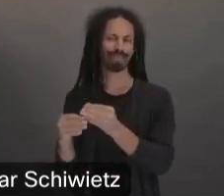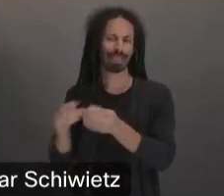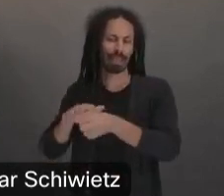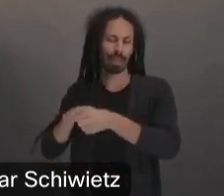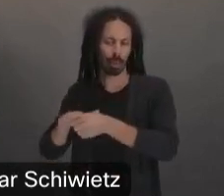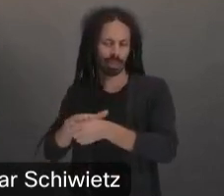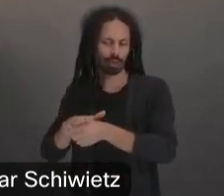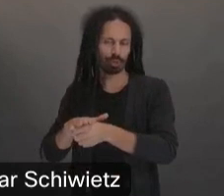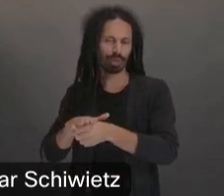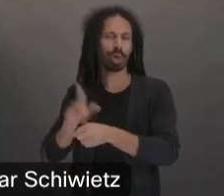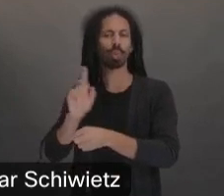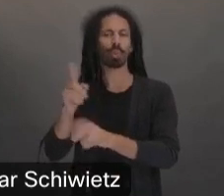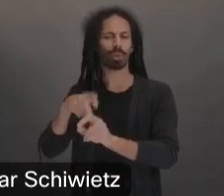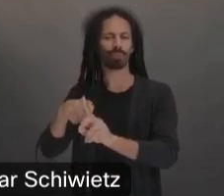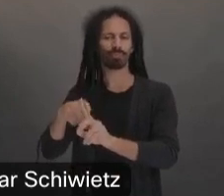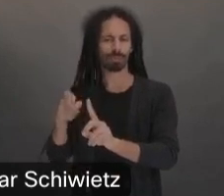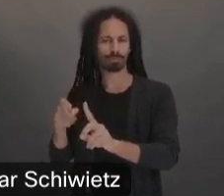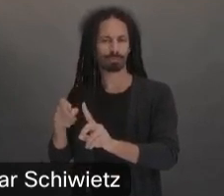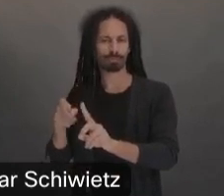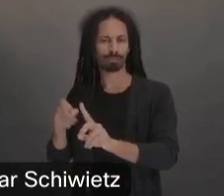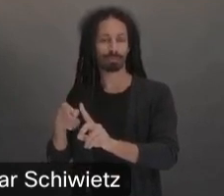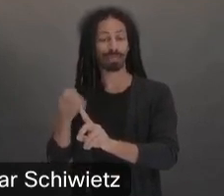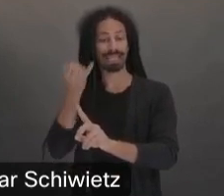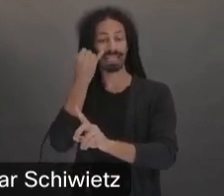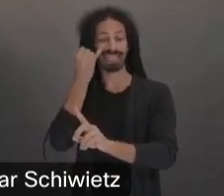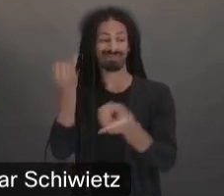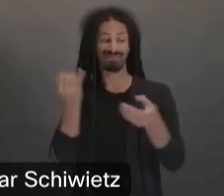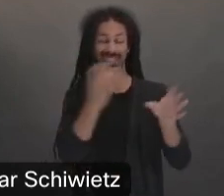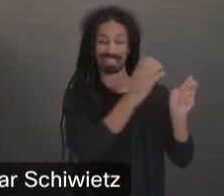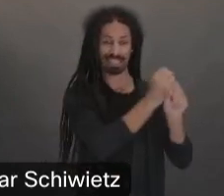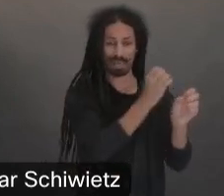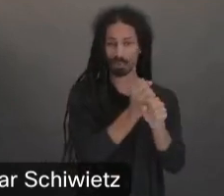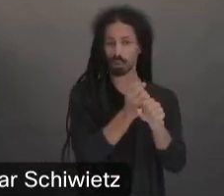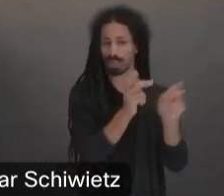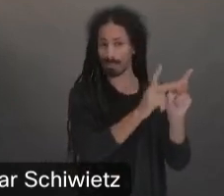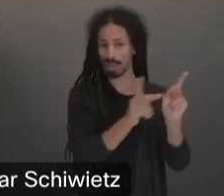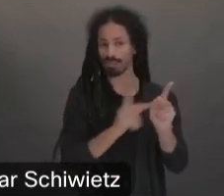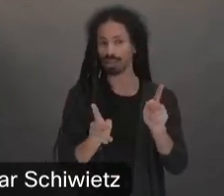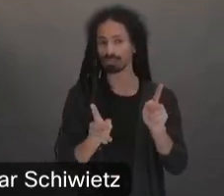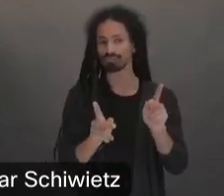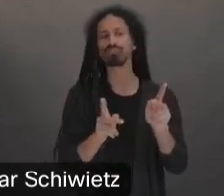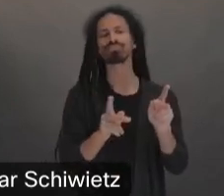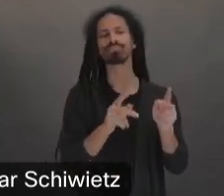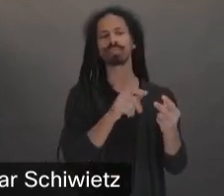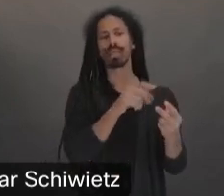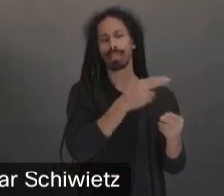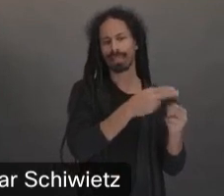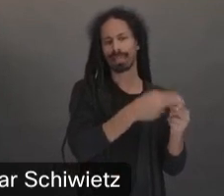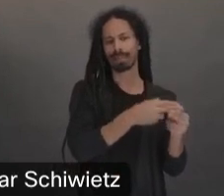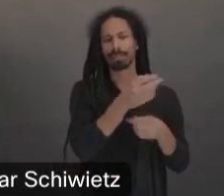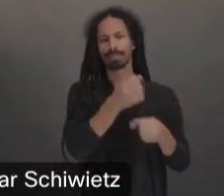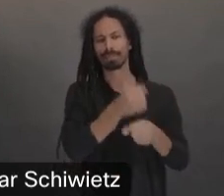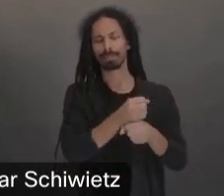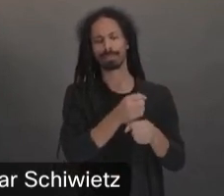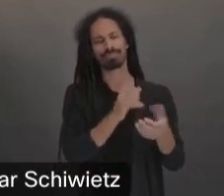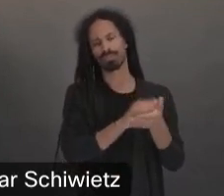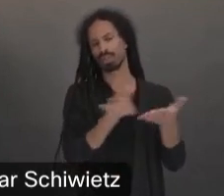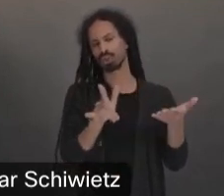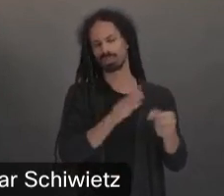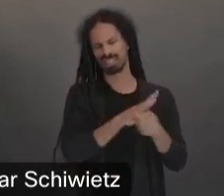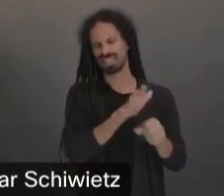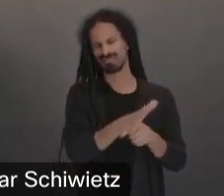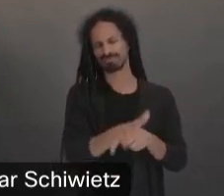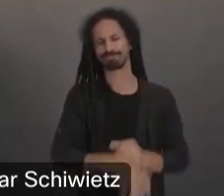information. Otherwise, just summary and paraphrase, you just use author and date in your in-text citation.